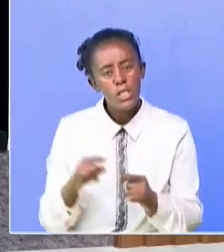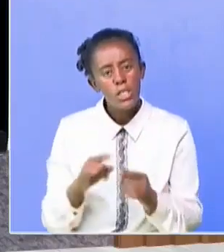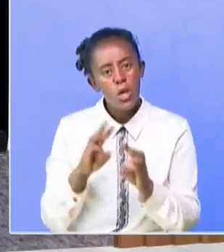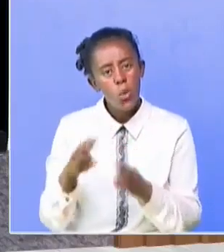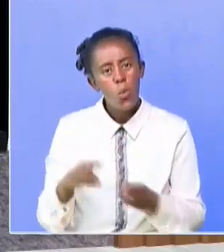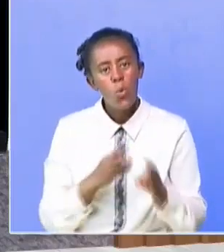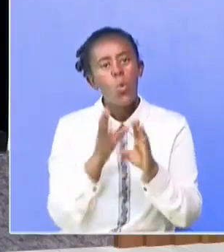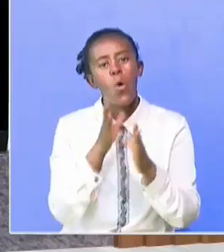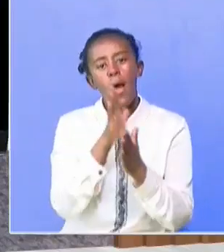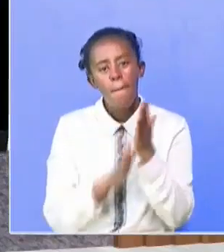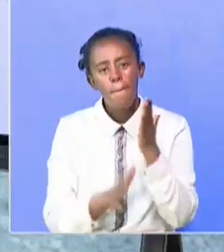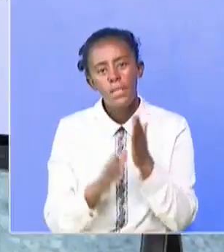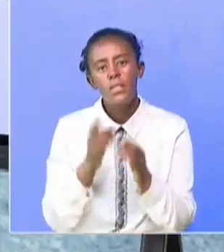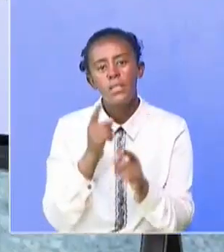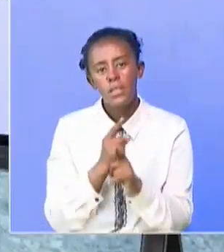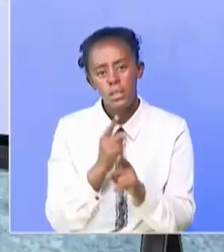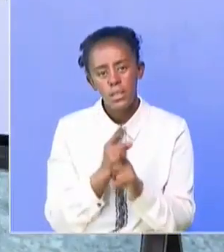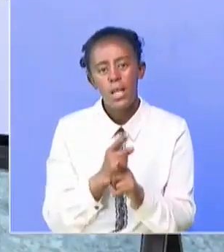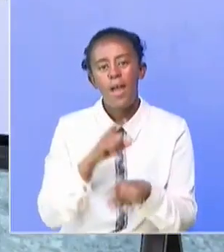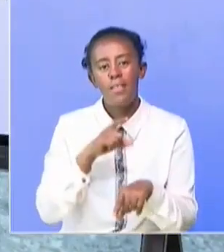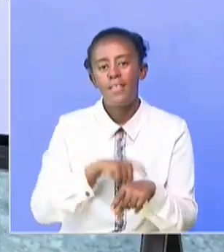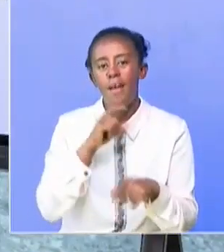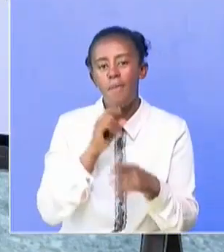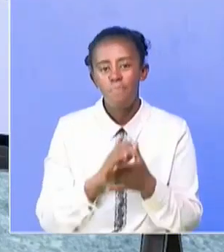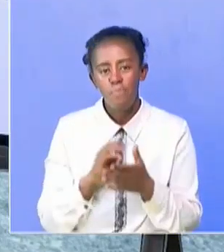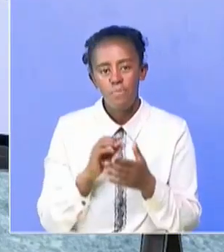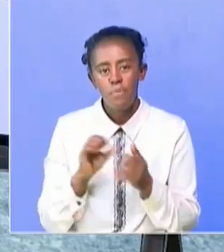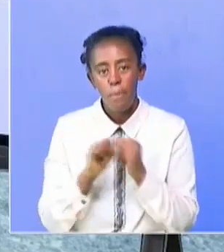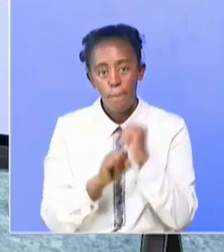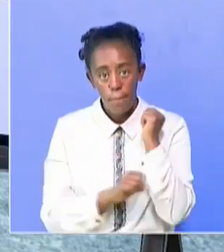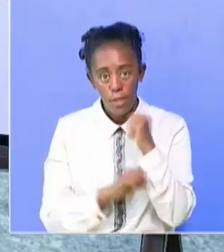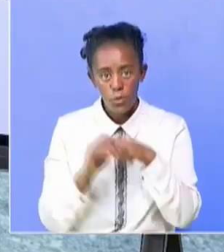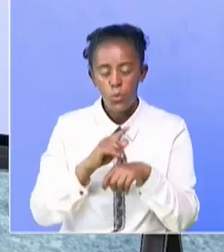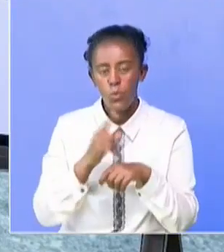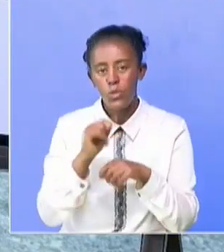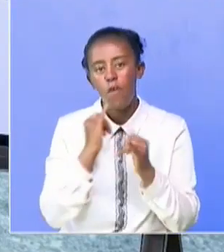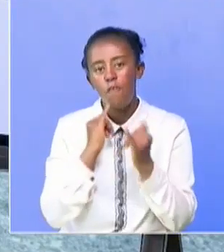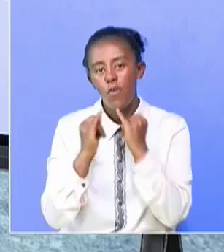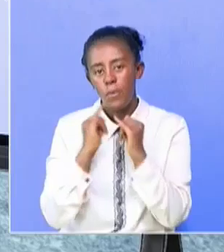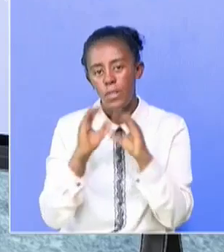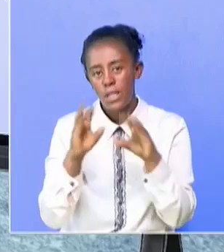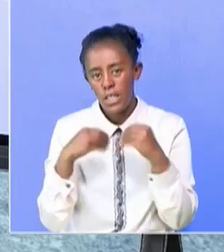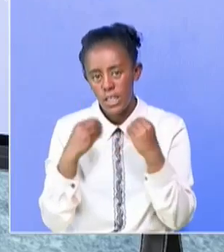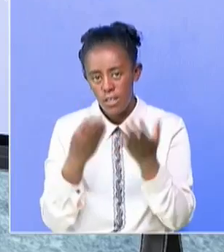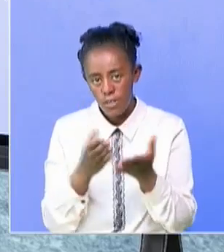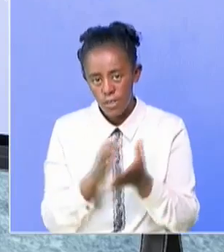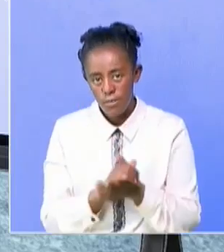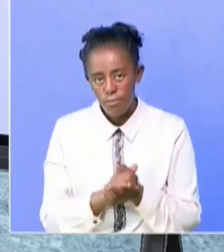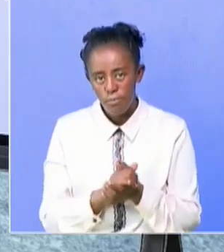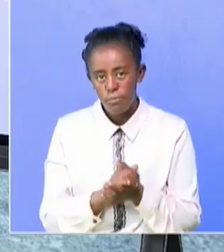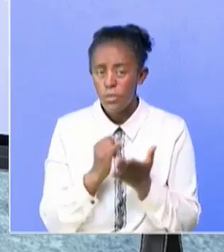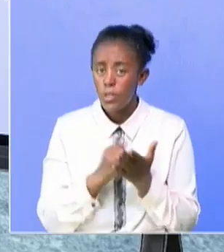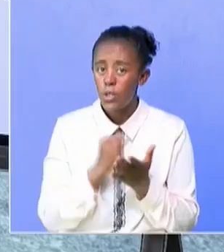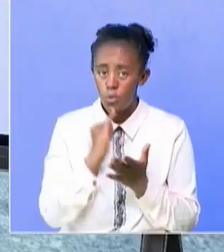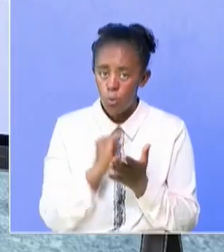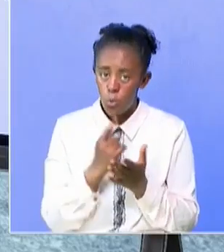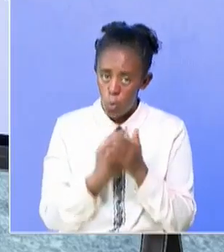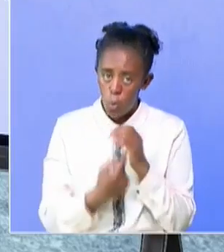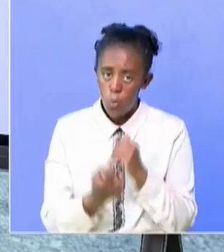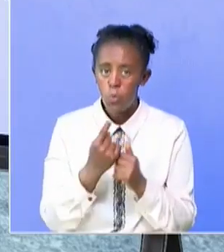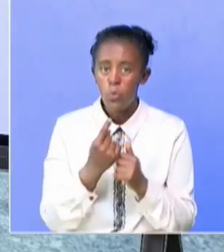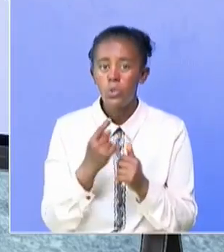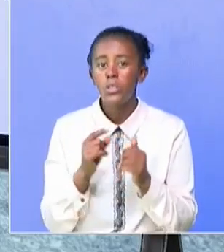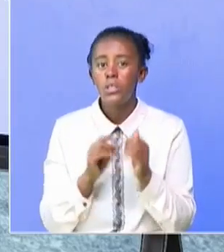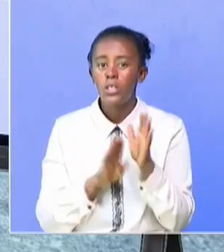are accomplishing on the right time based on the information that's given there. It's not only just